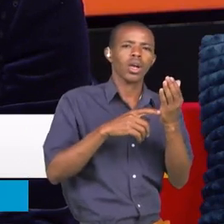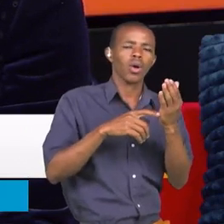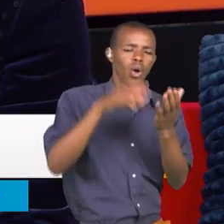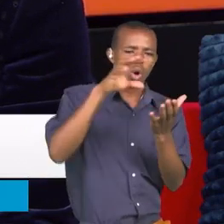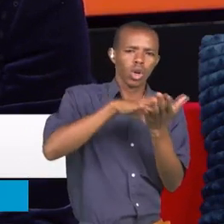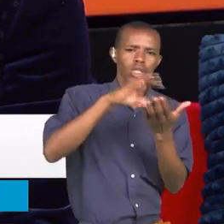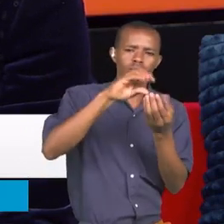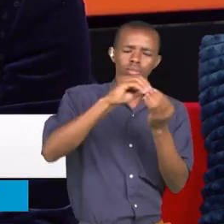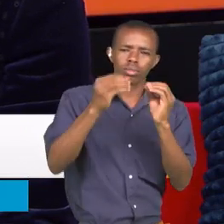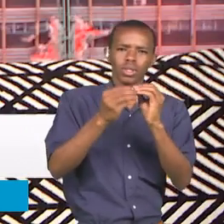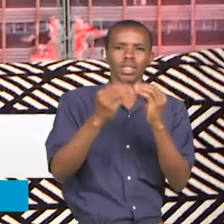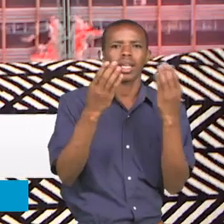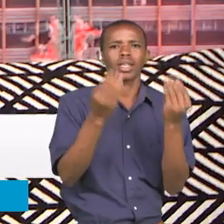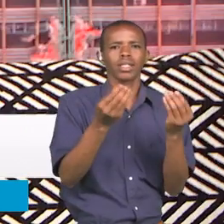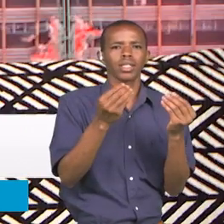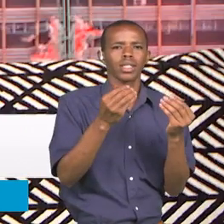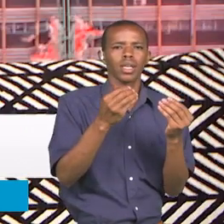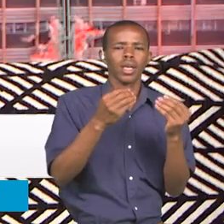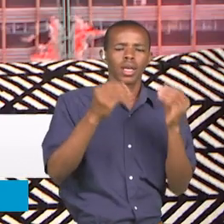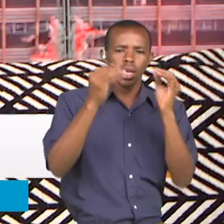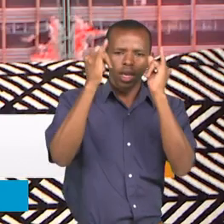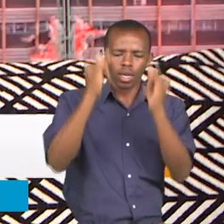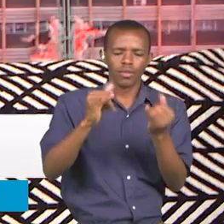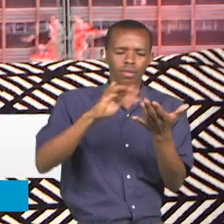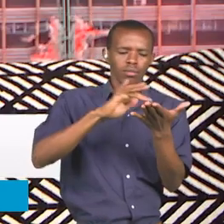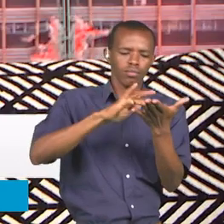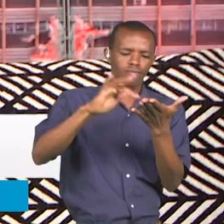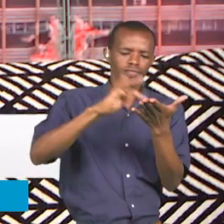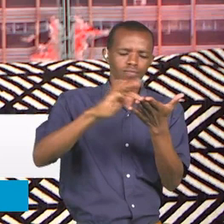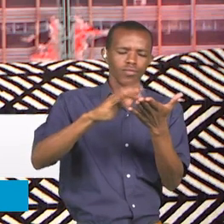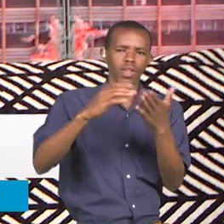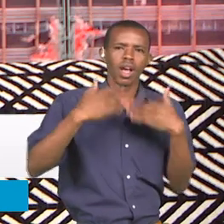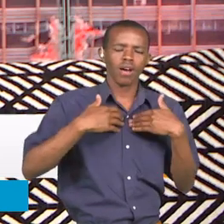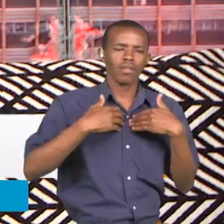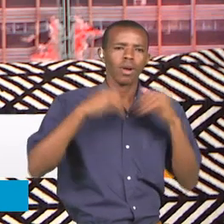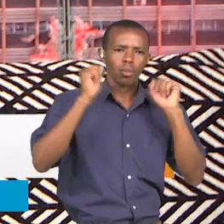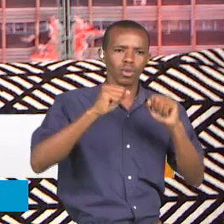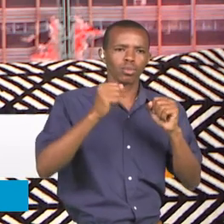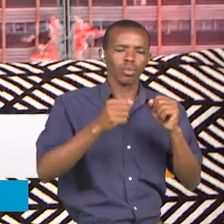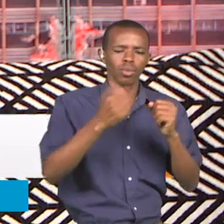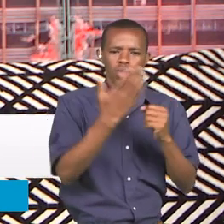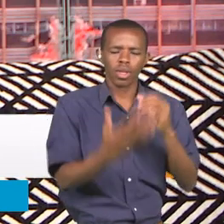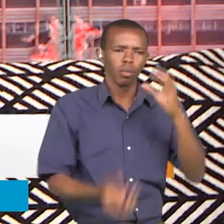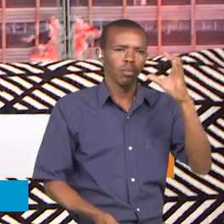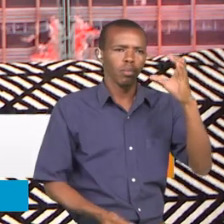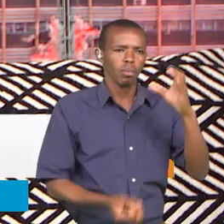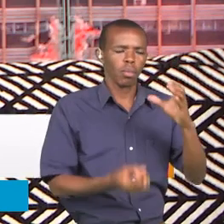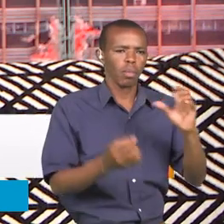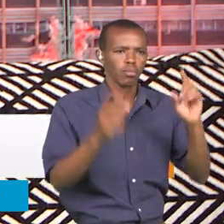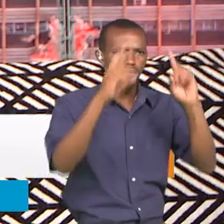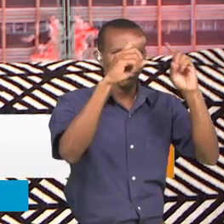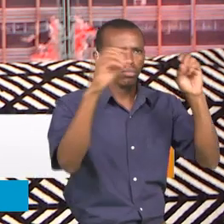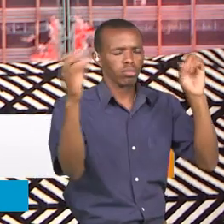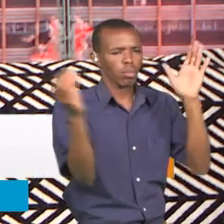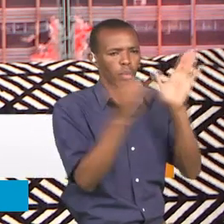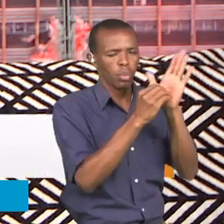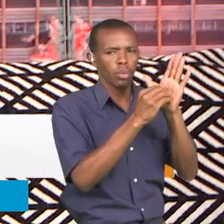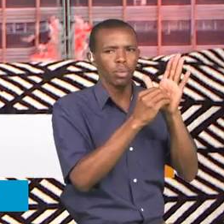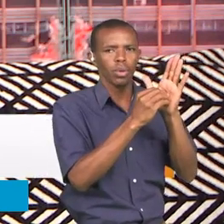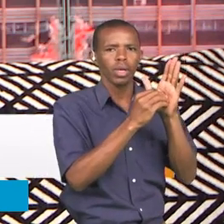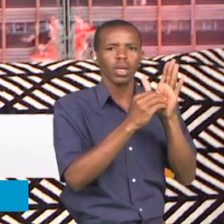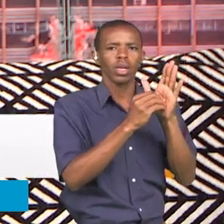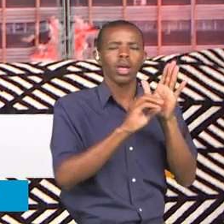easy. Anyone with a smartphone can just come up with something and post. Yeah. Which is good. We've come up with the likes